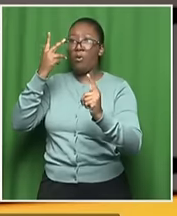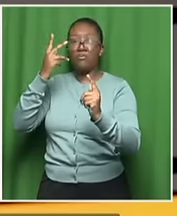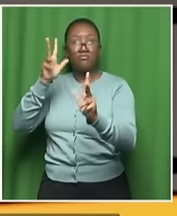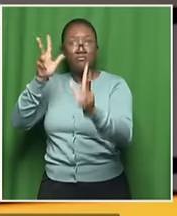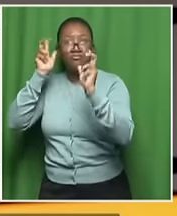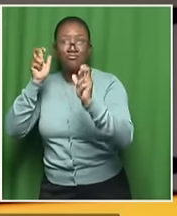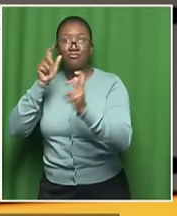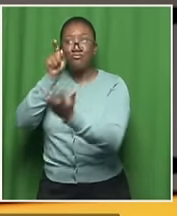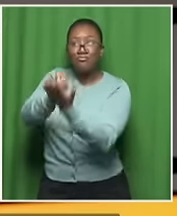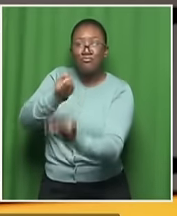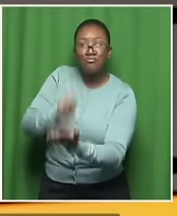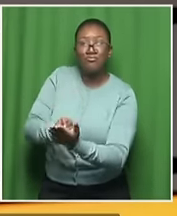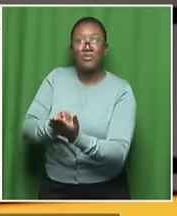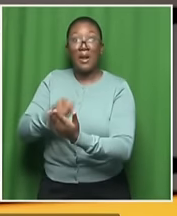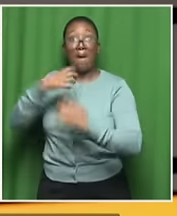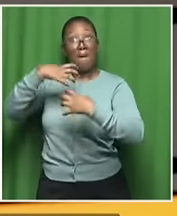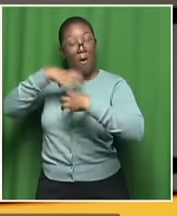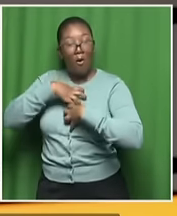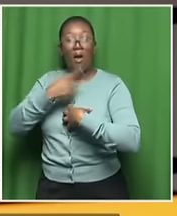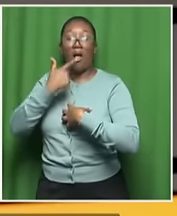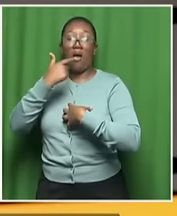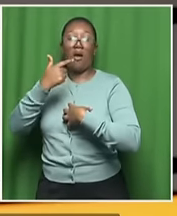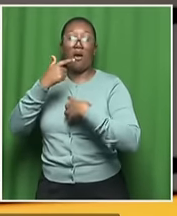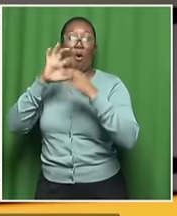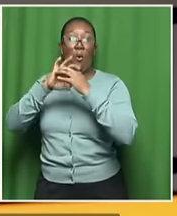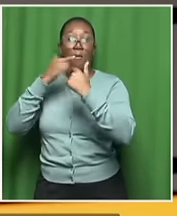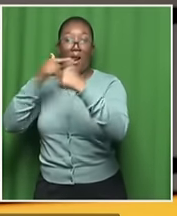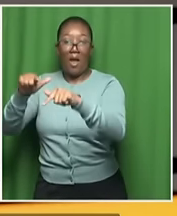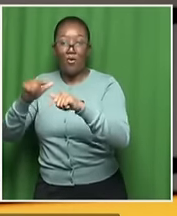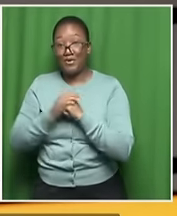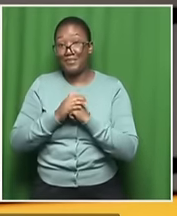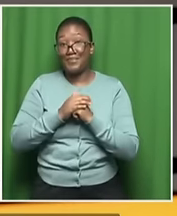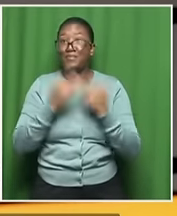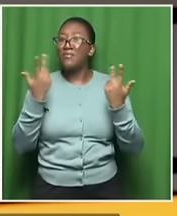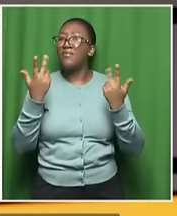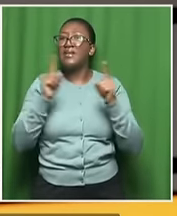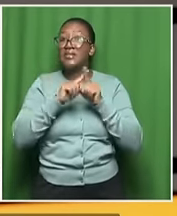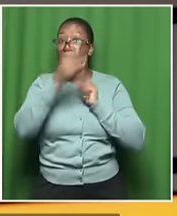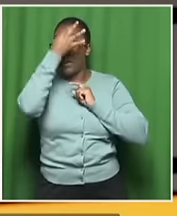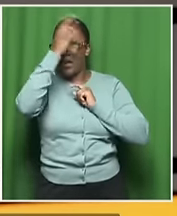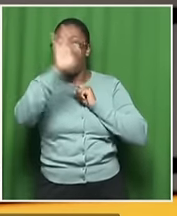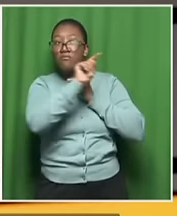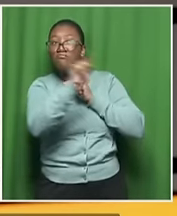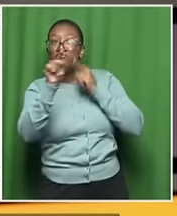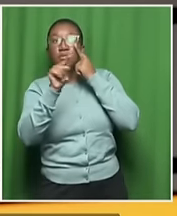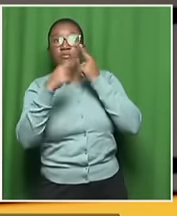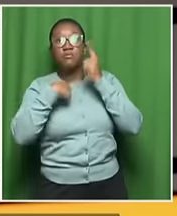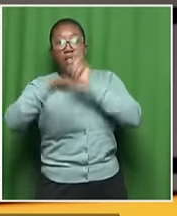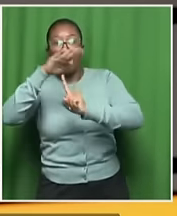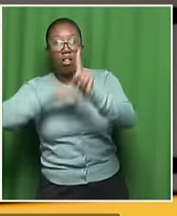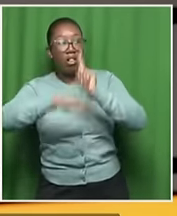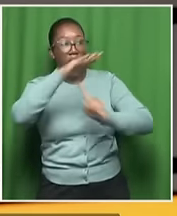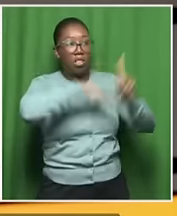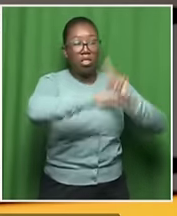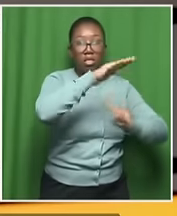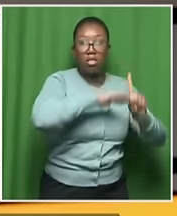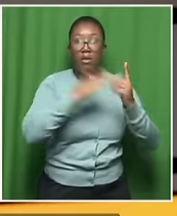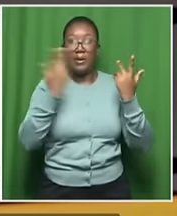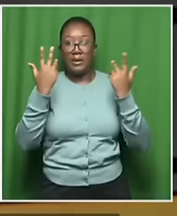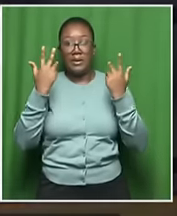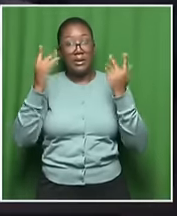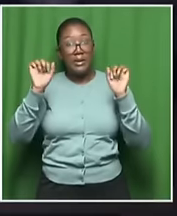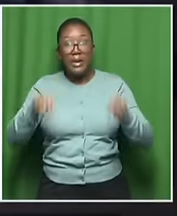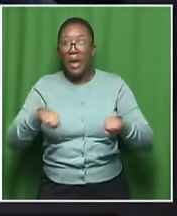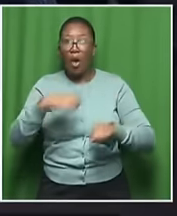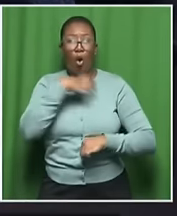And a certain effort is also, if you go to your state departments, people must be in a position where they can use